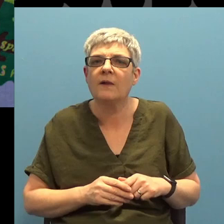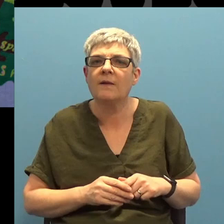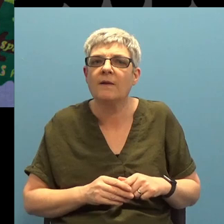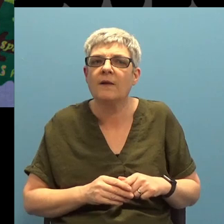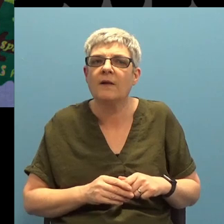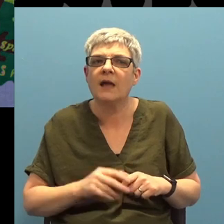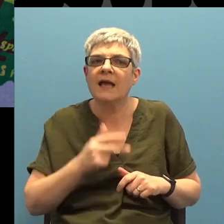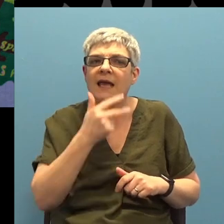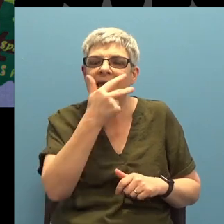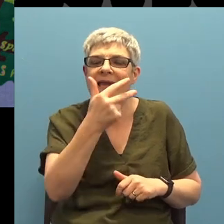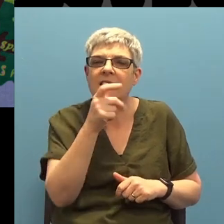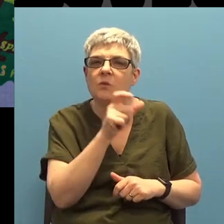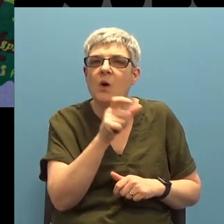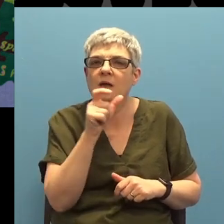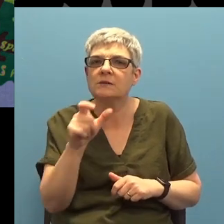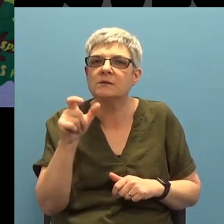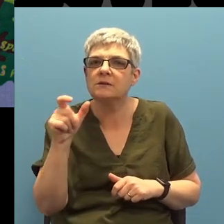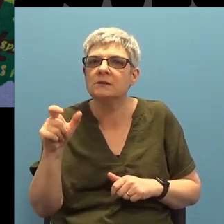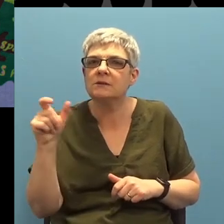8 words.